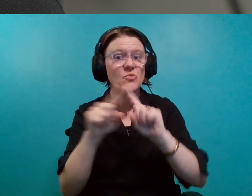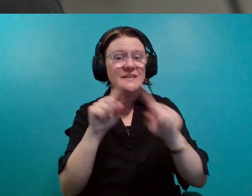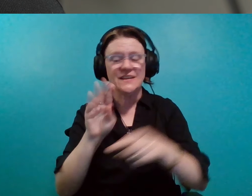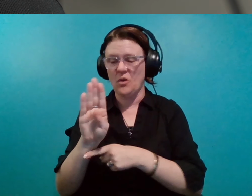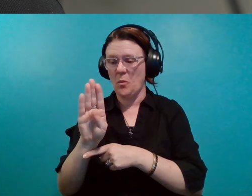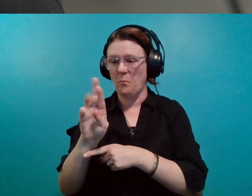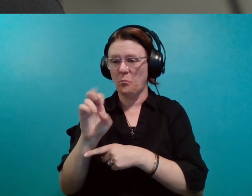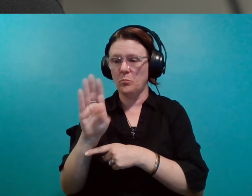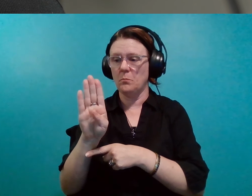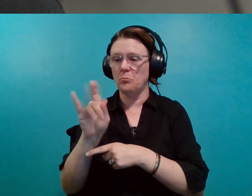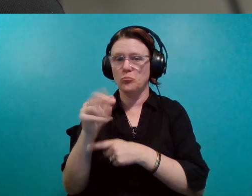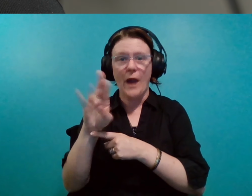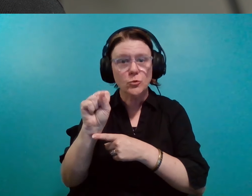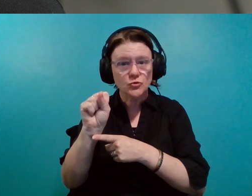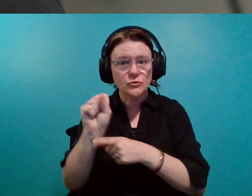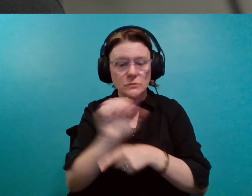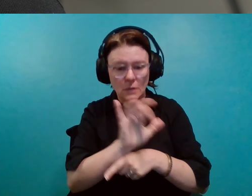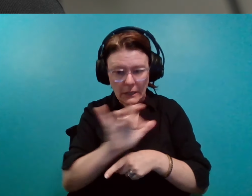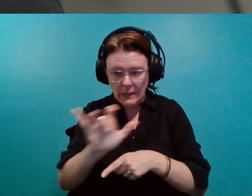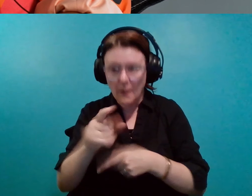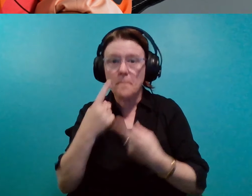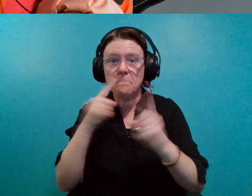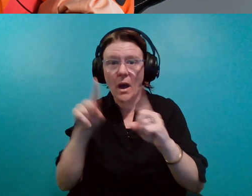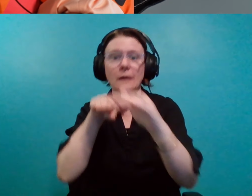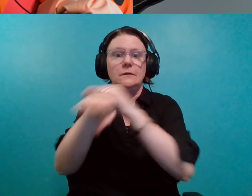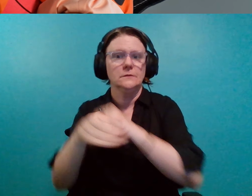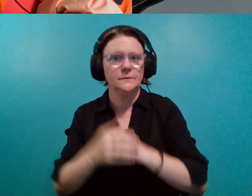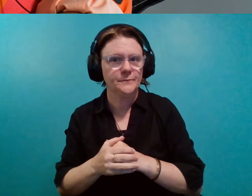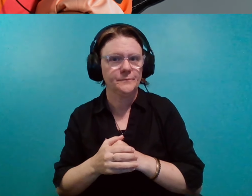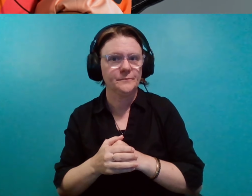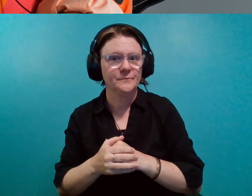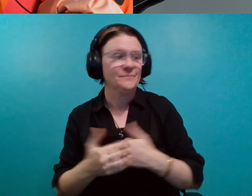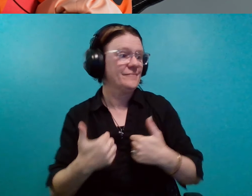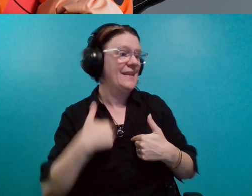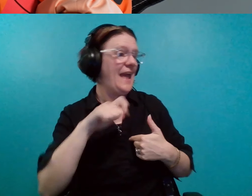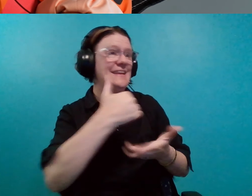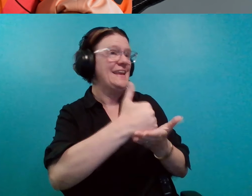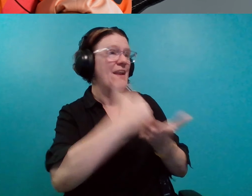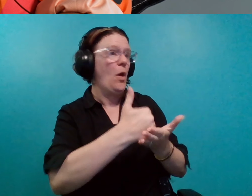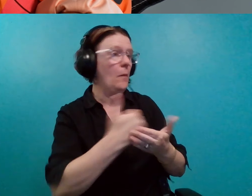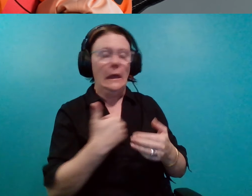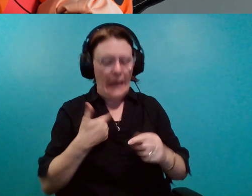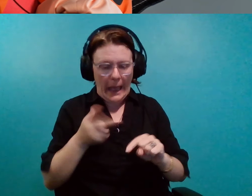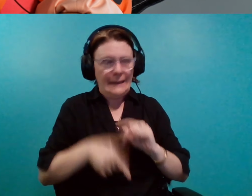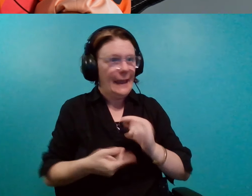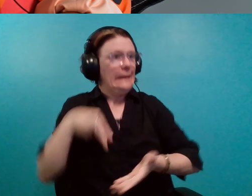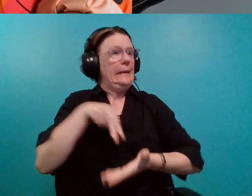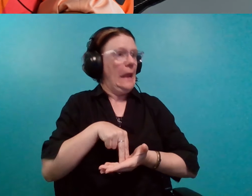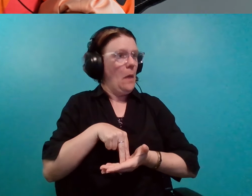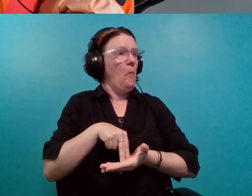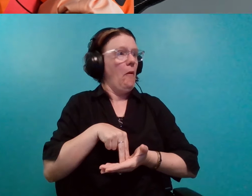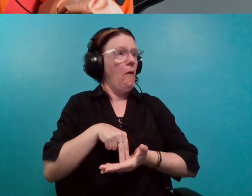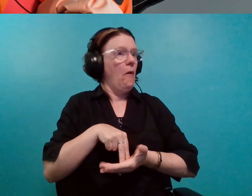3 different browsers to make the website reasonably accessible. And I need the help. I need the help every day. I am someone, I can't just get up and